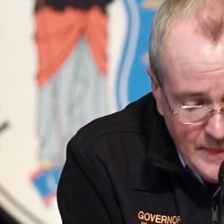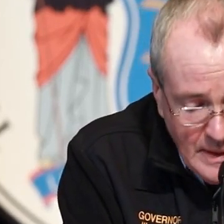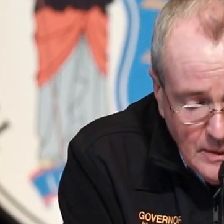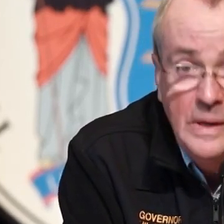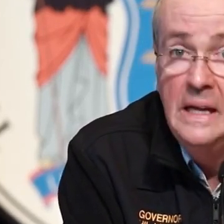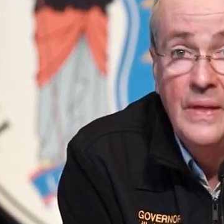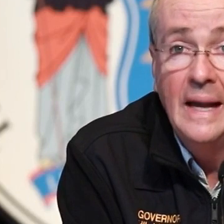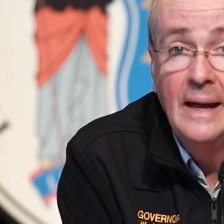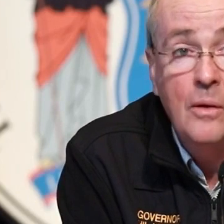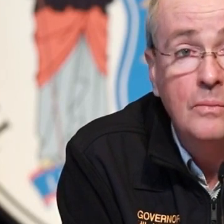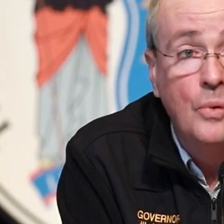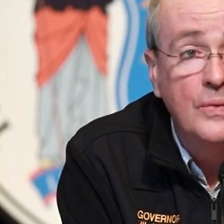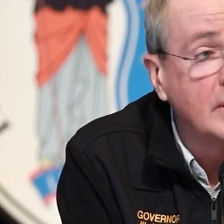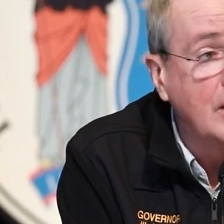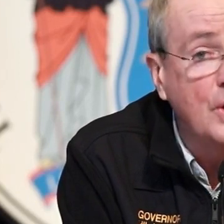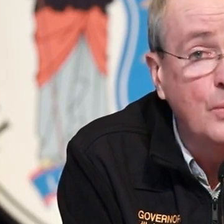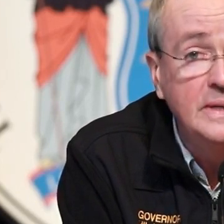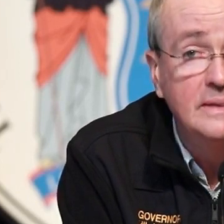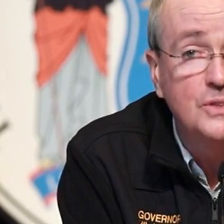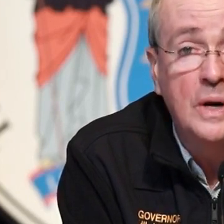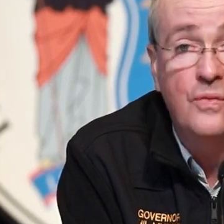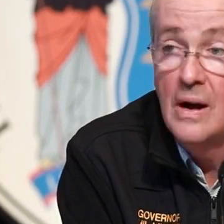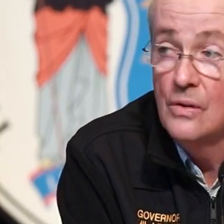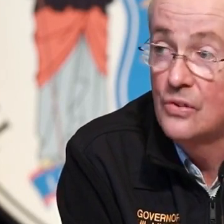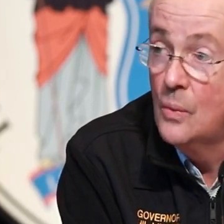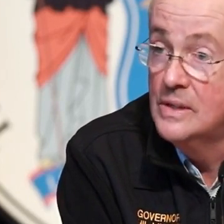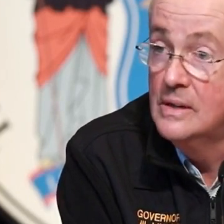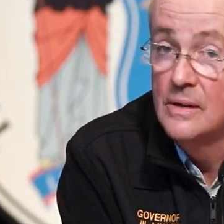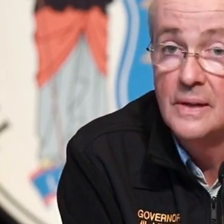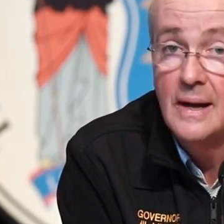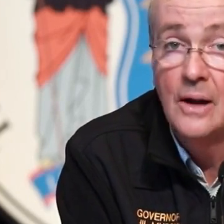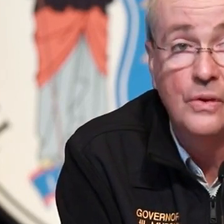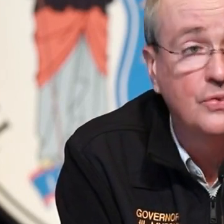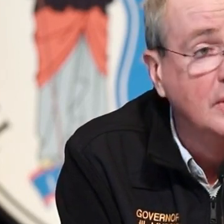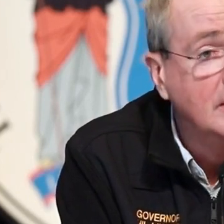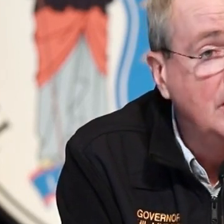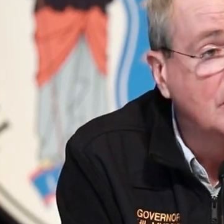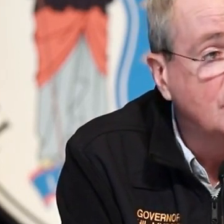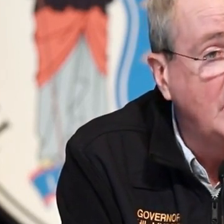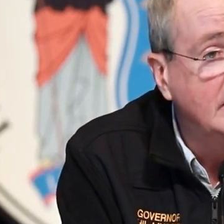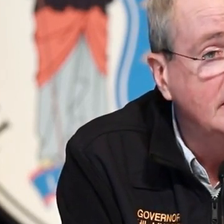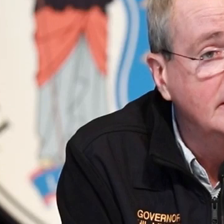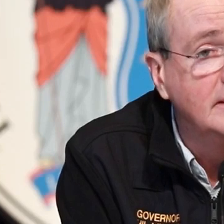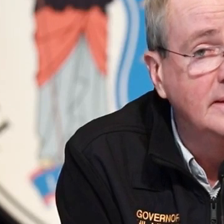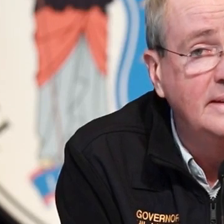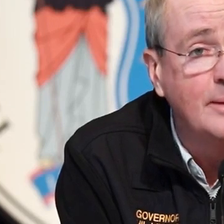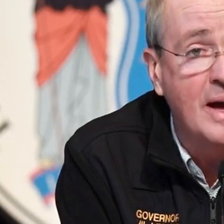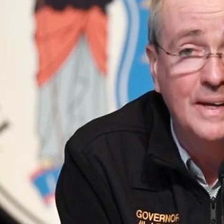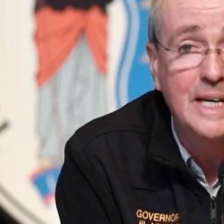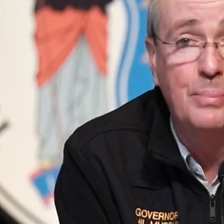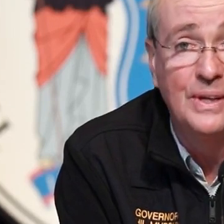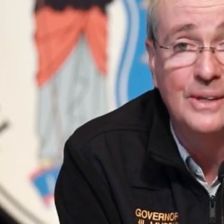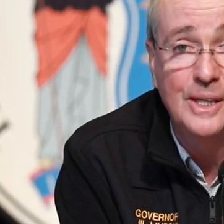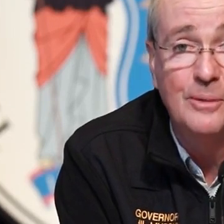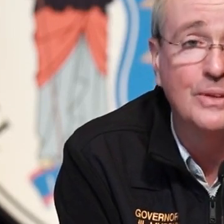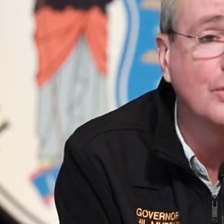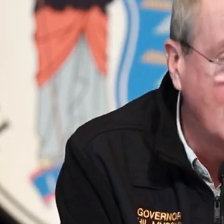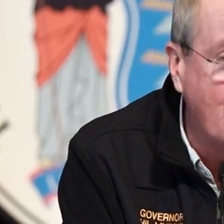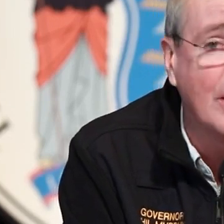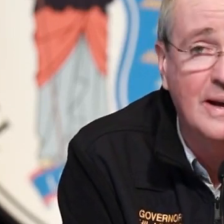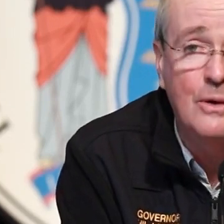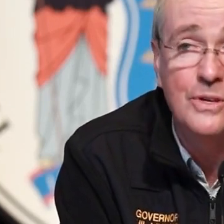We need that now more than I thought we did 24 hours ago when you hear that Congress isn't finding, and I'm not going to get political here,